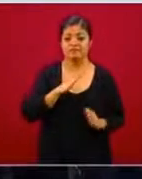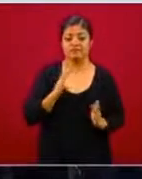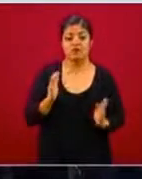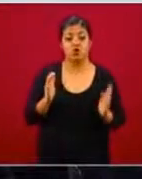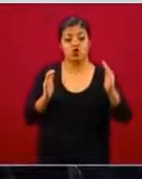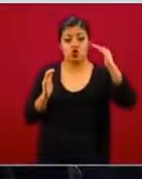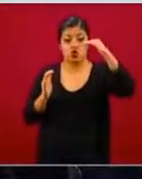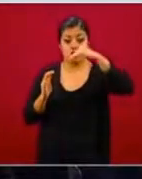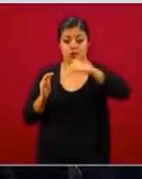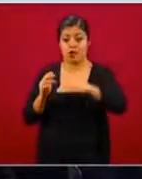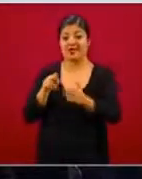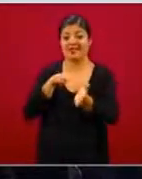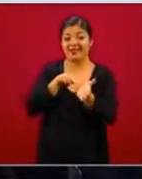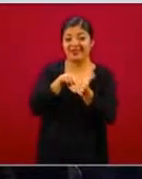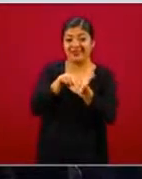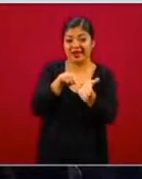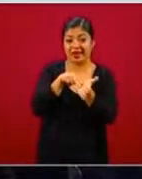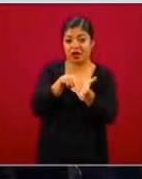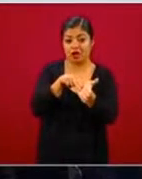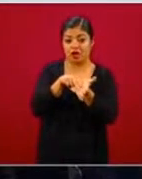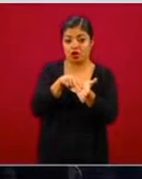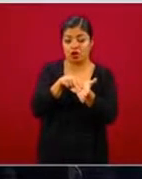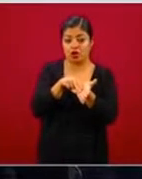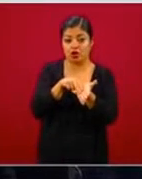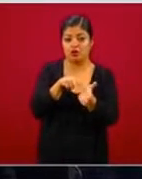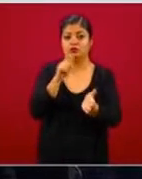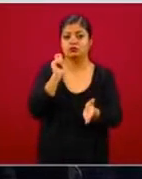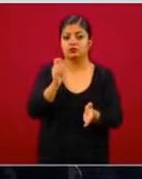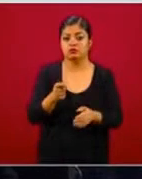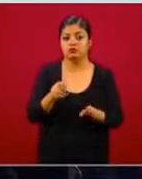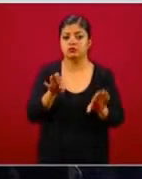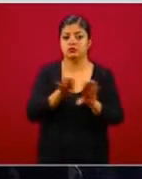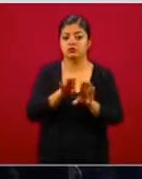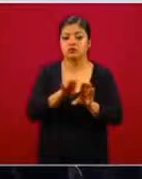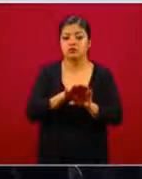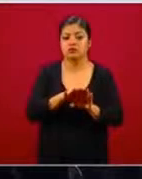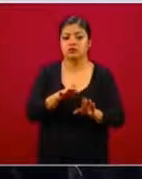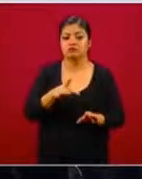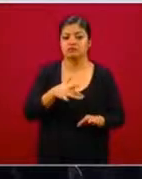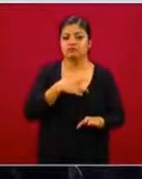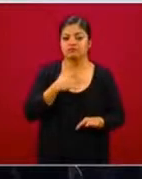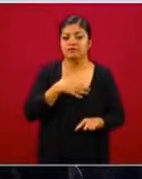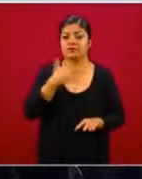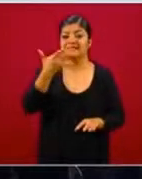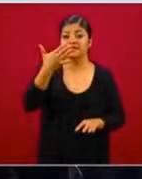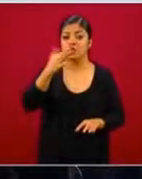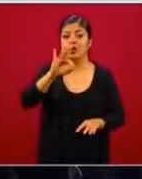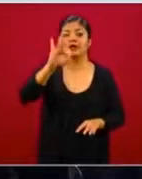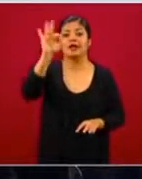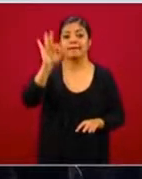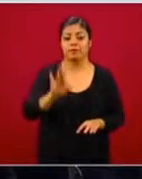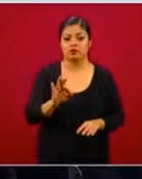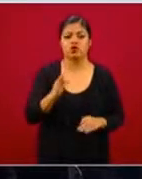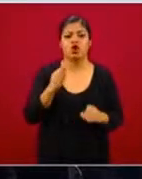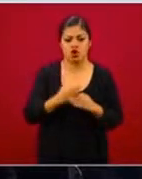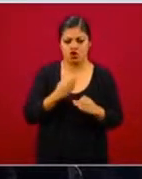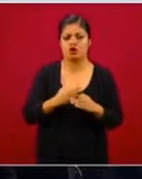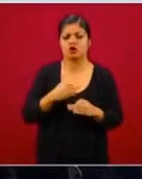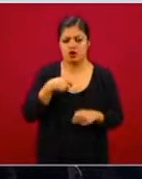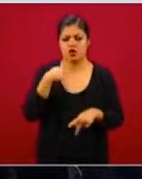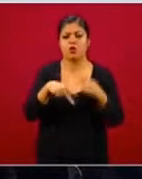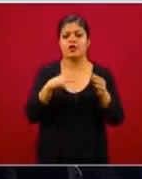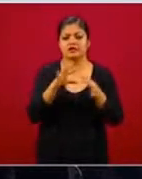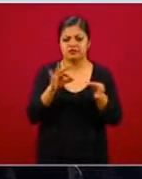area. In what you see in the dark curve, you see the